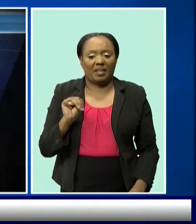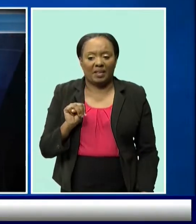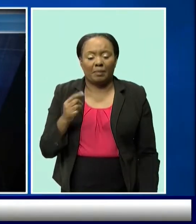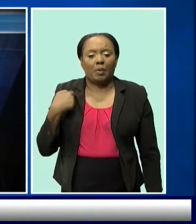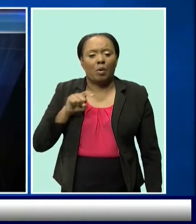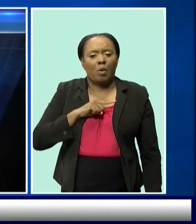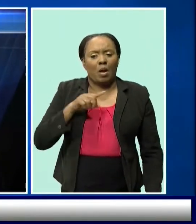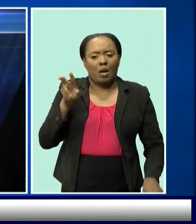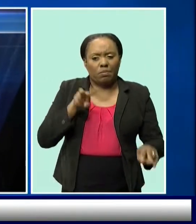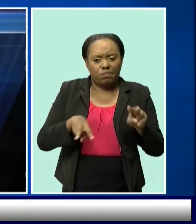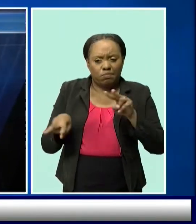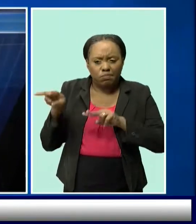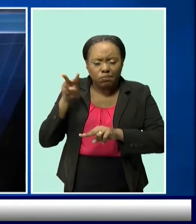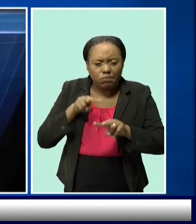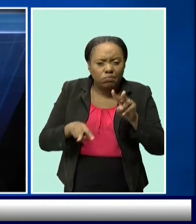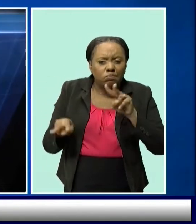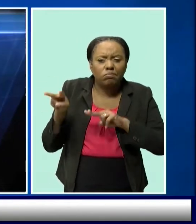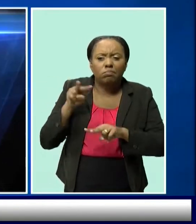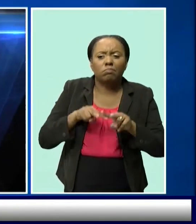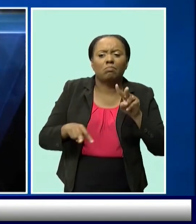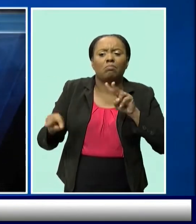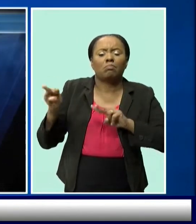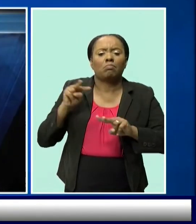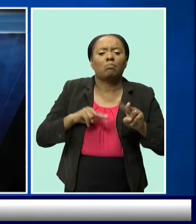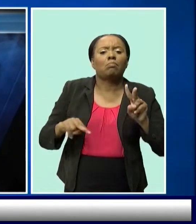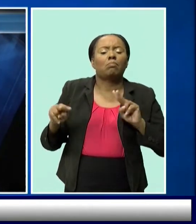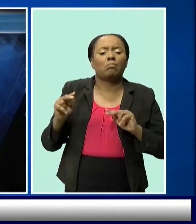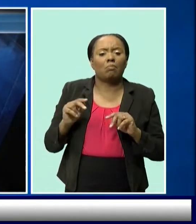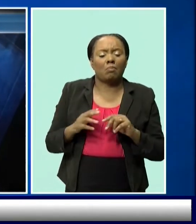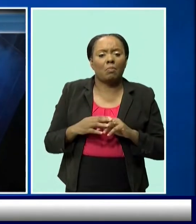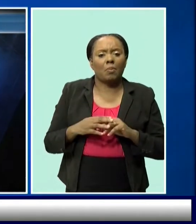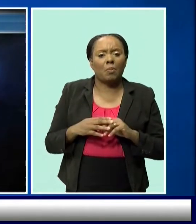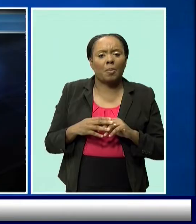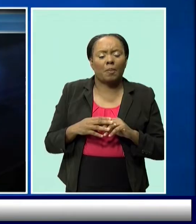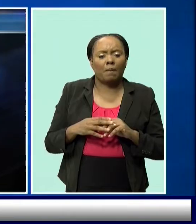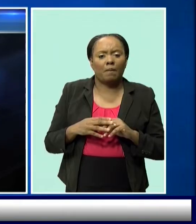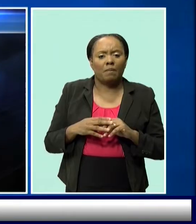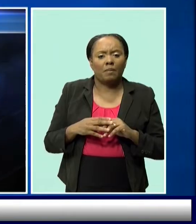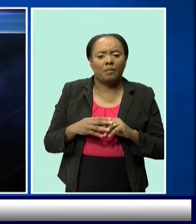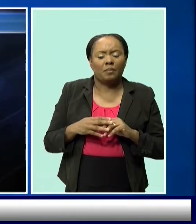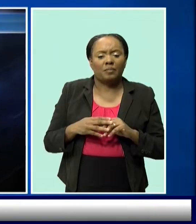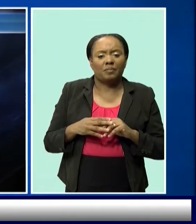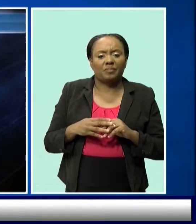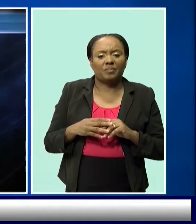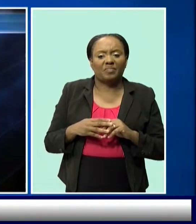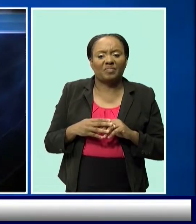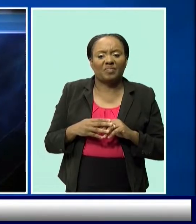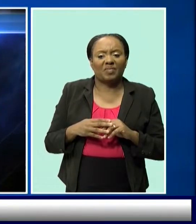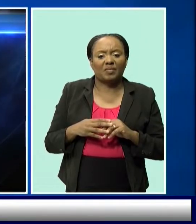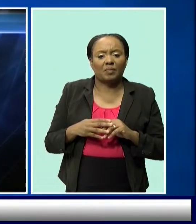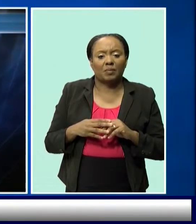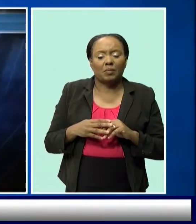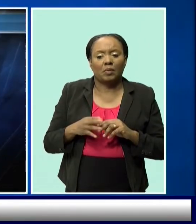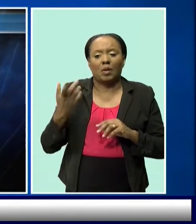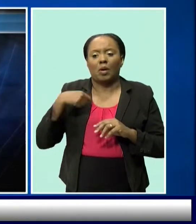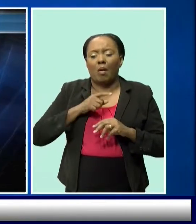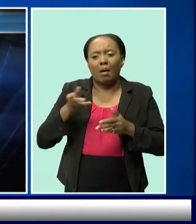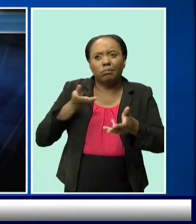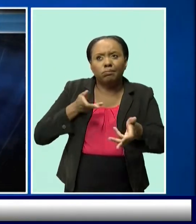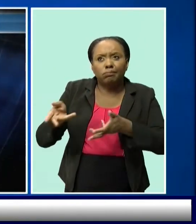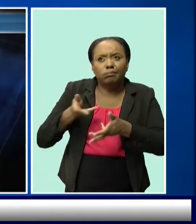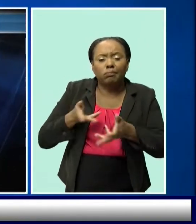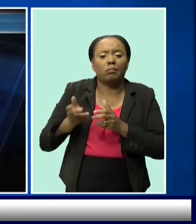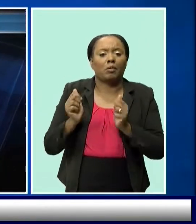closely monitoring the system, and we have been in constant we've been constantly liaising with the Barbados